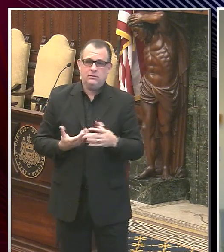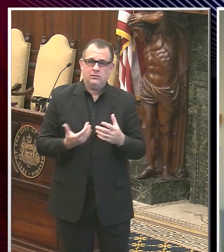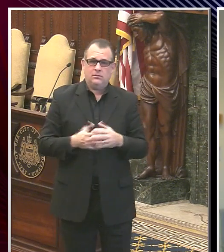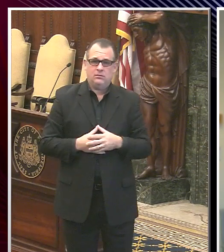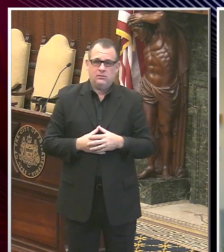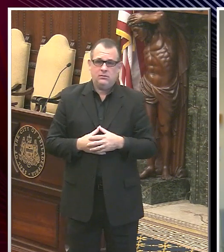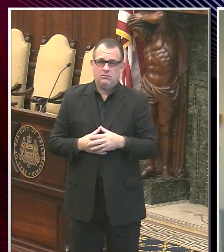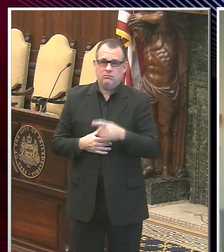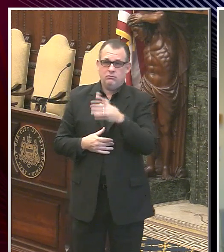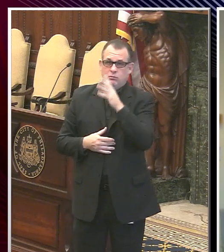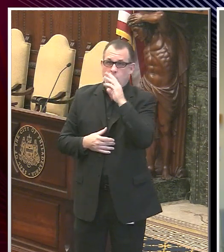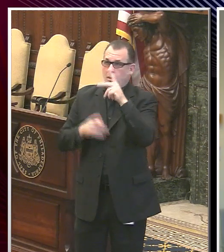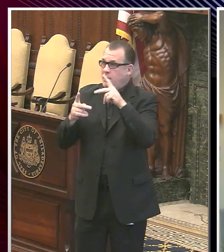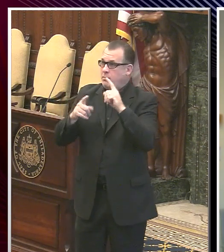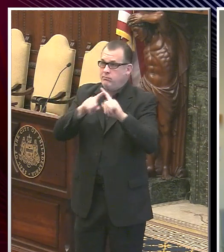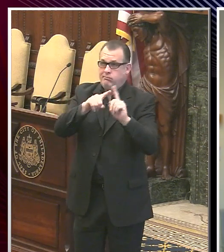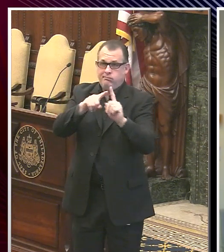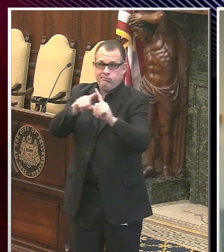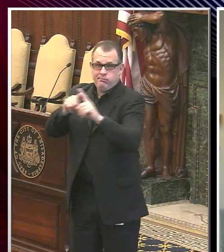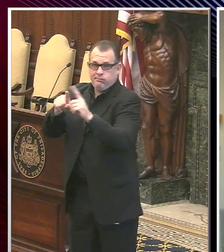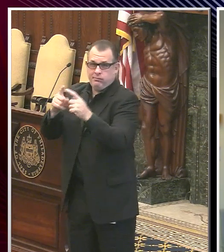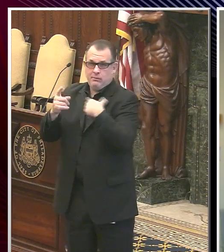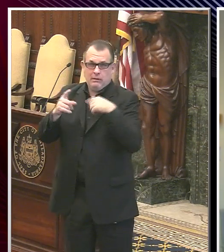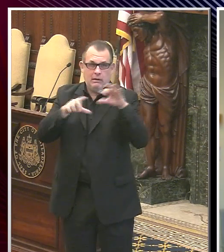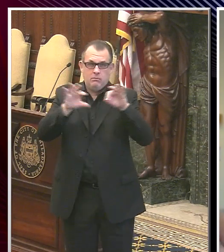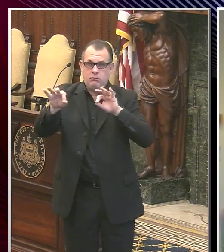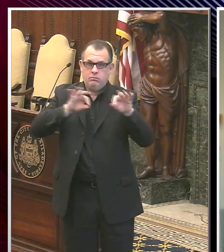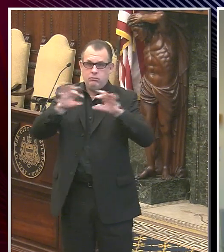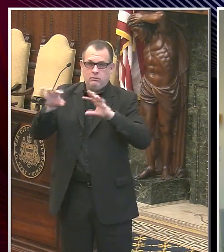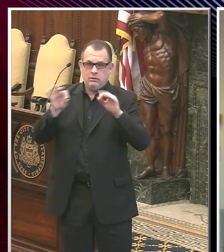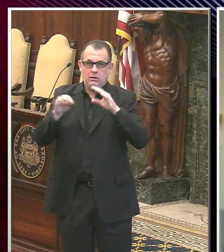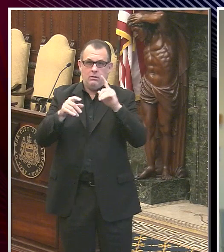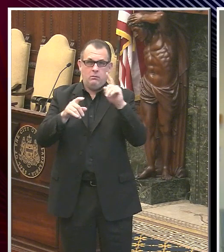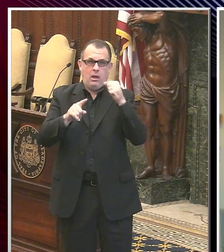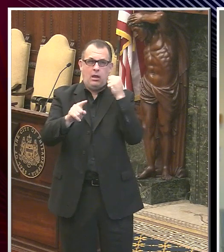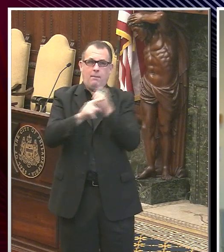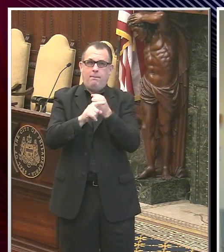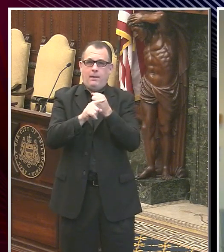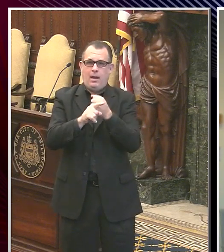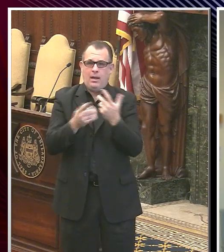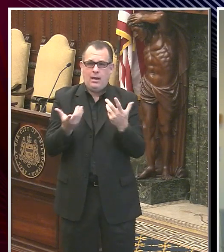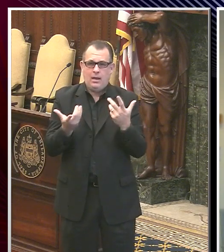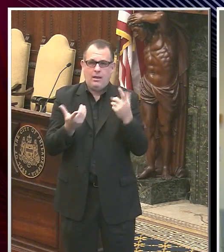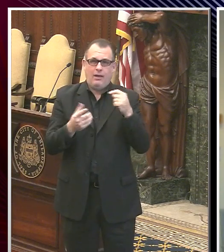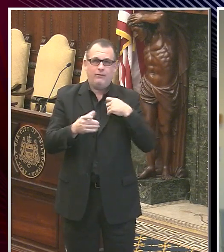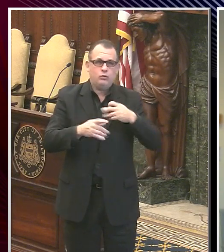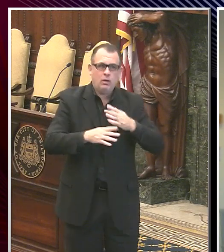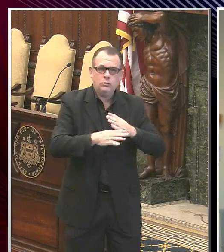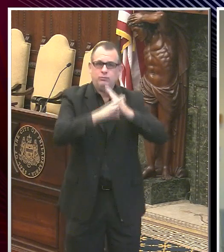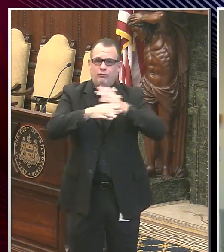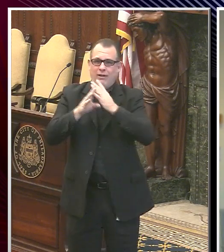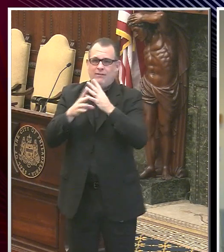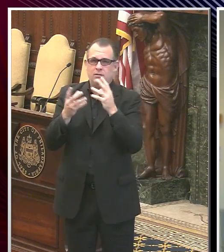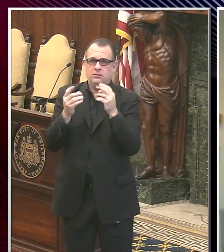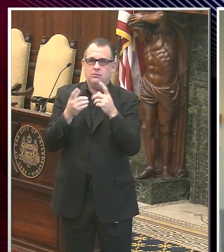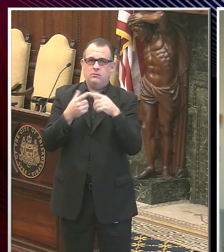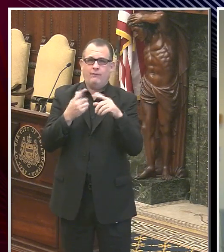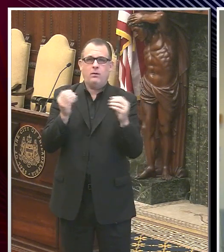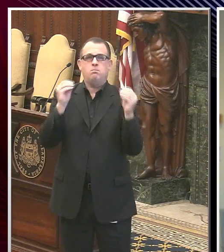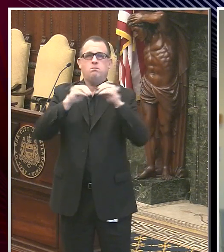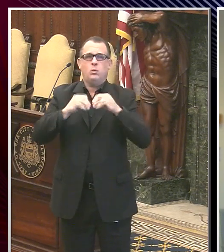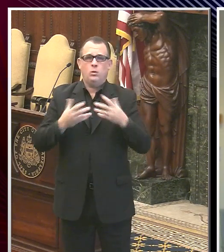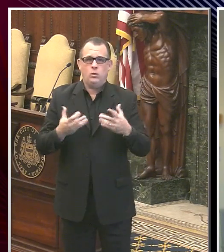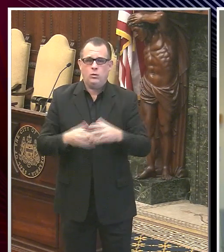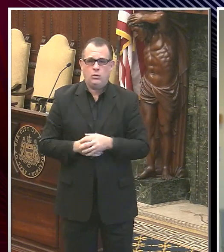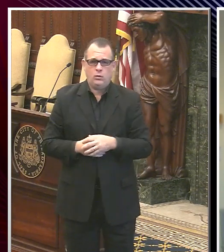not designed to find out how that person got infected, but rather to prevent infection from spreading to contacts. And we know half